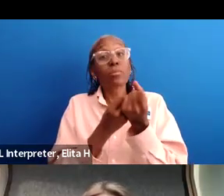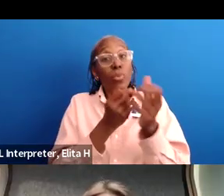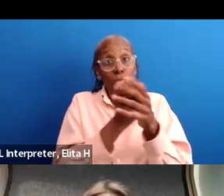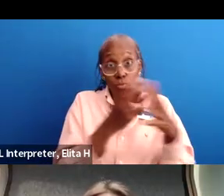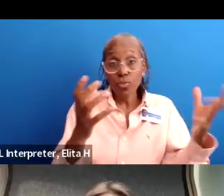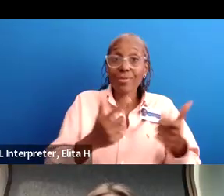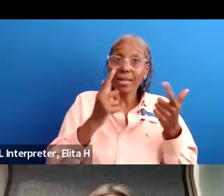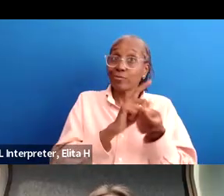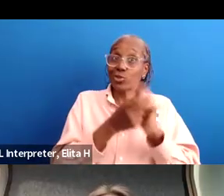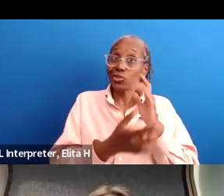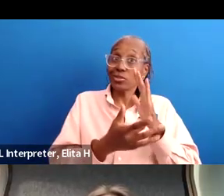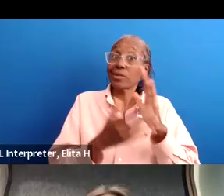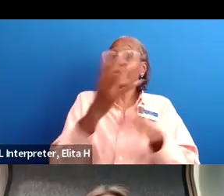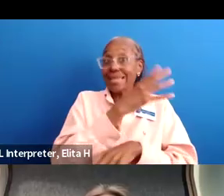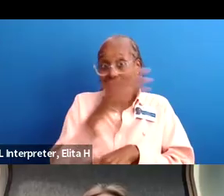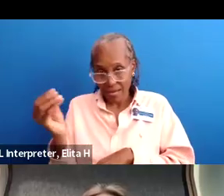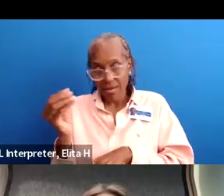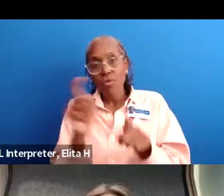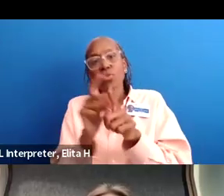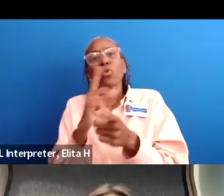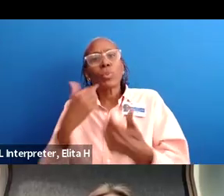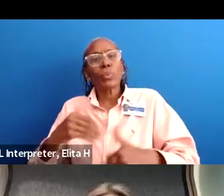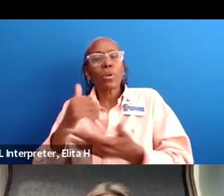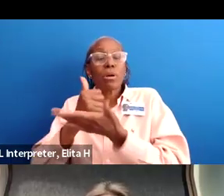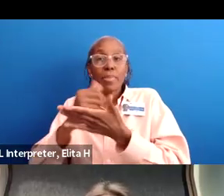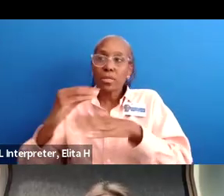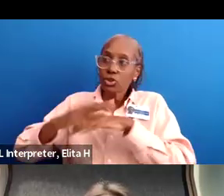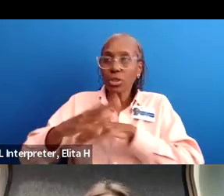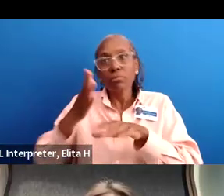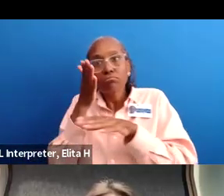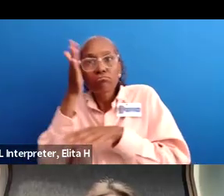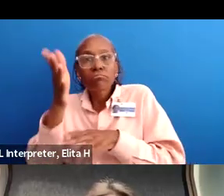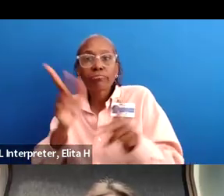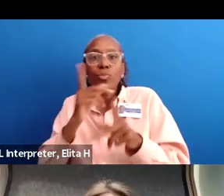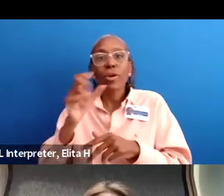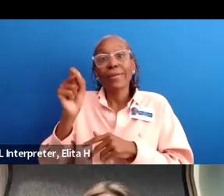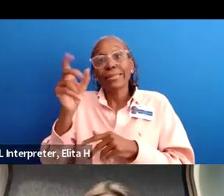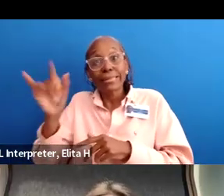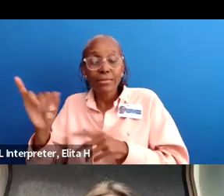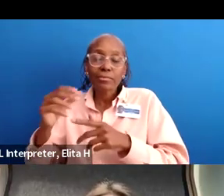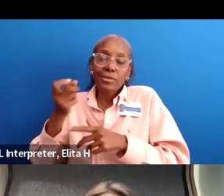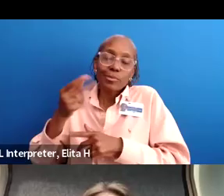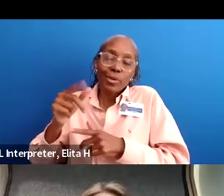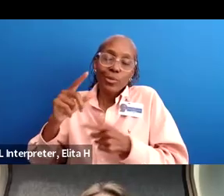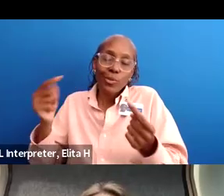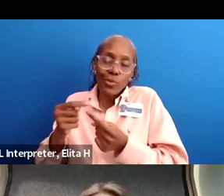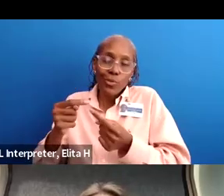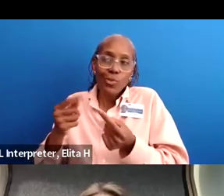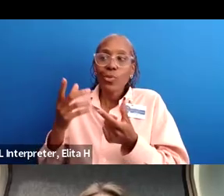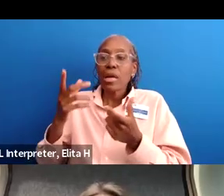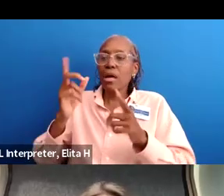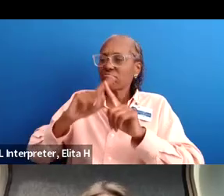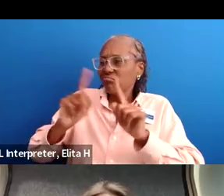of life-changing technology, you're really helping us shape a future where individuals with spinal cord injury and other conditions